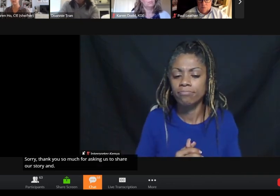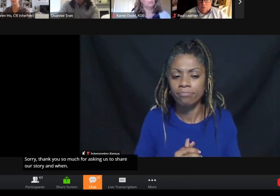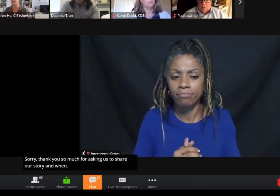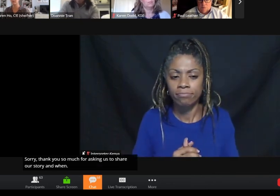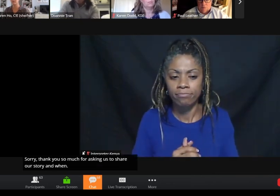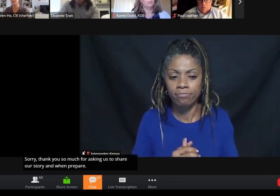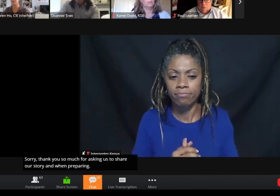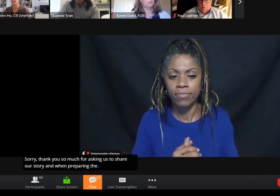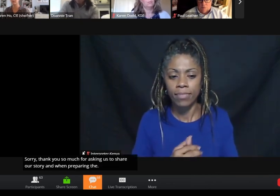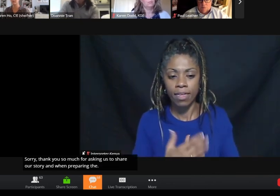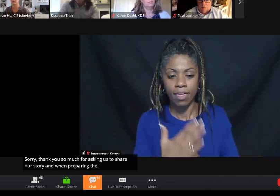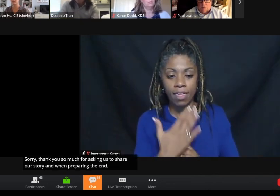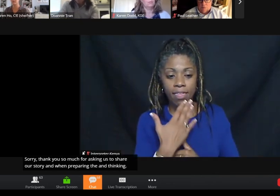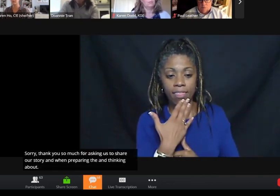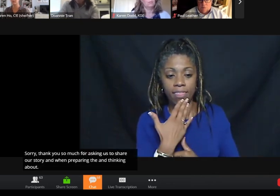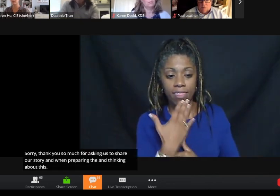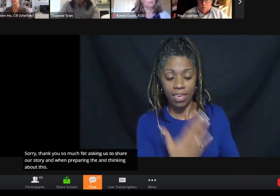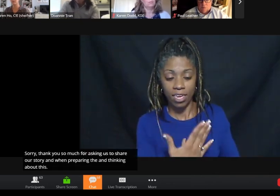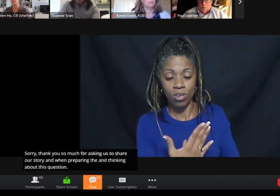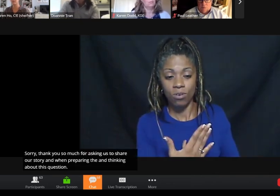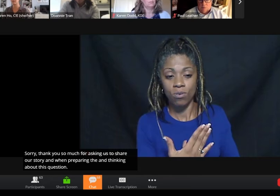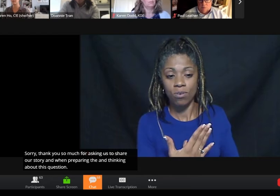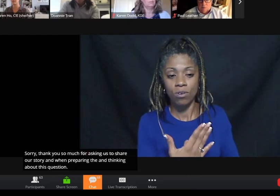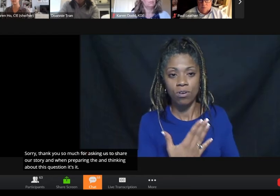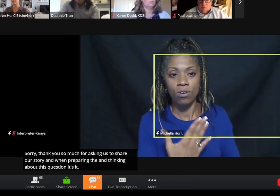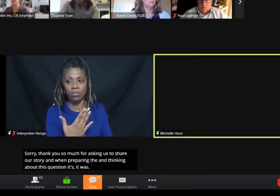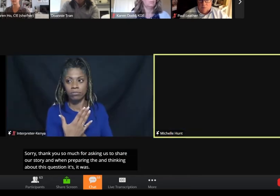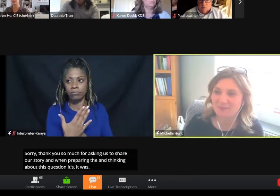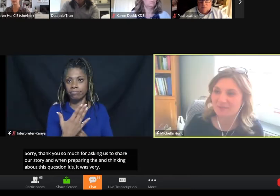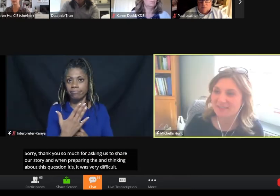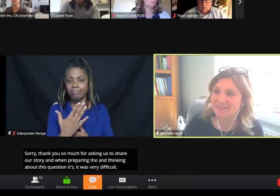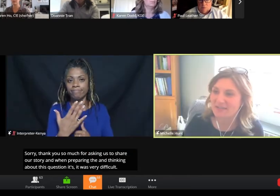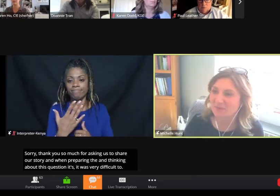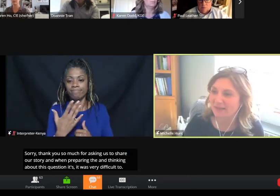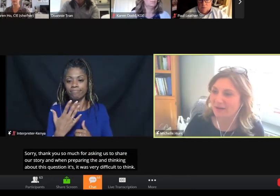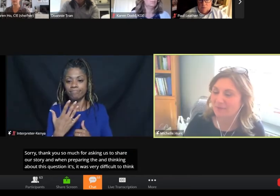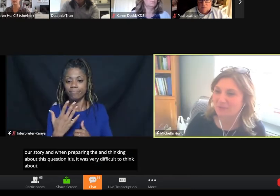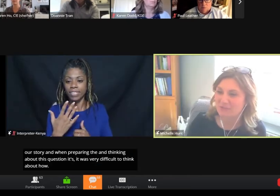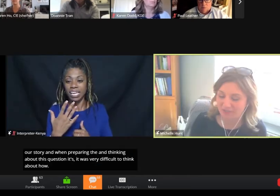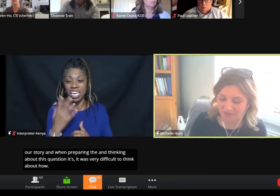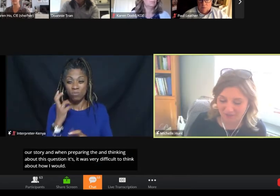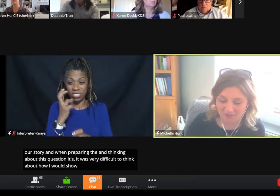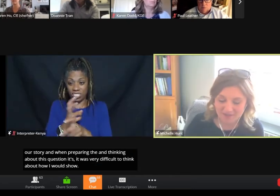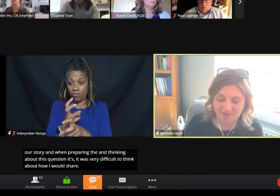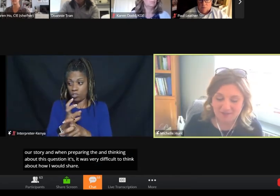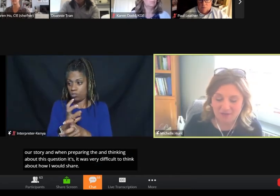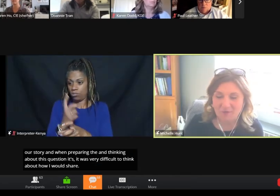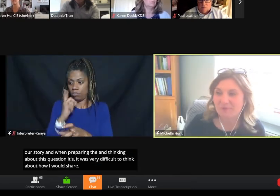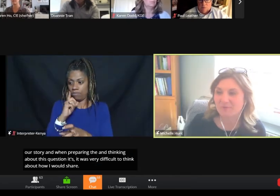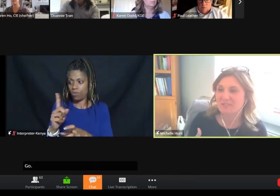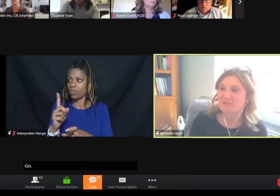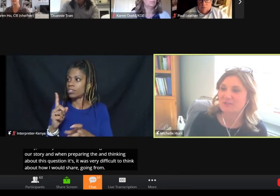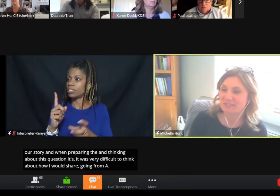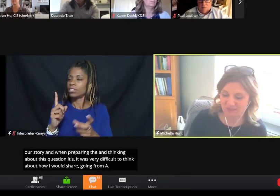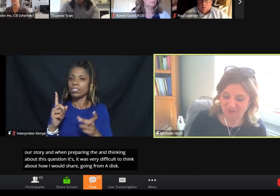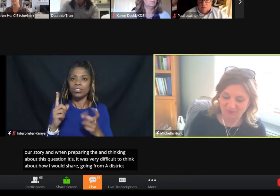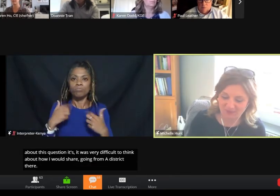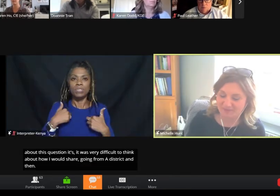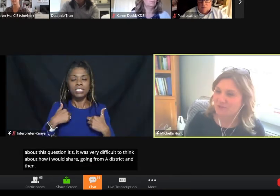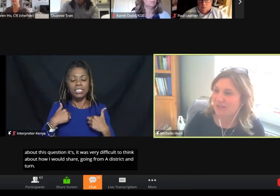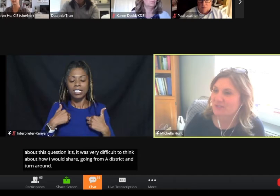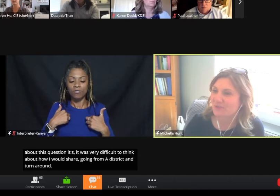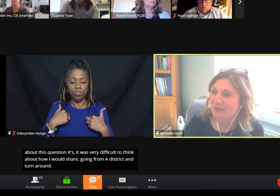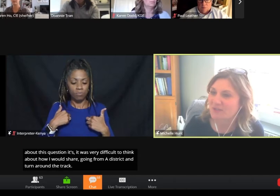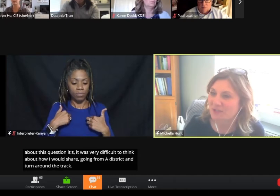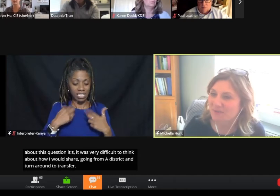when preparing and thinking about this question, it was very difficult to think about how I would share going from a district and turnaround